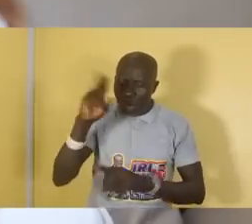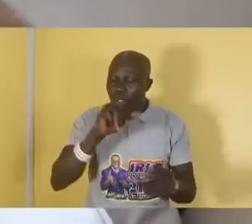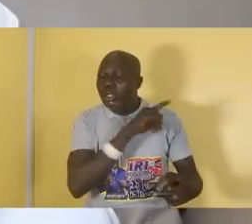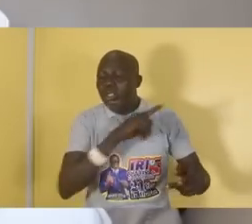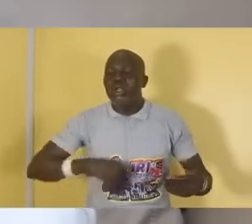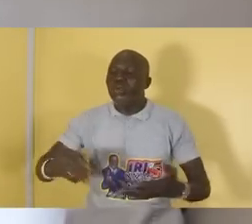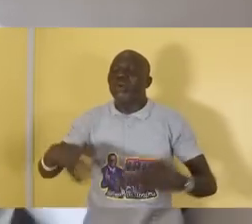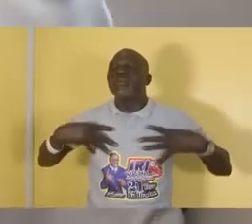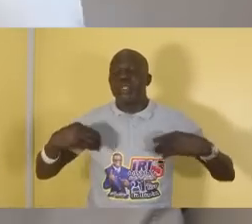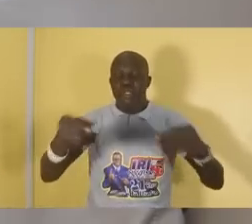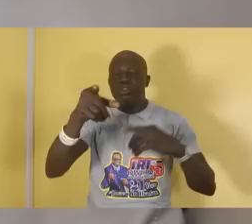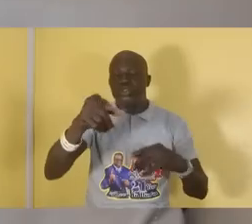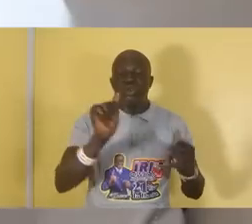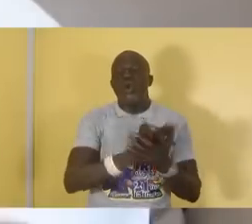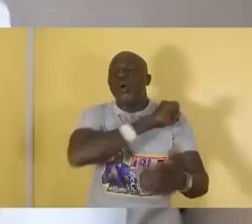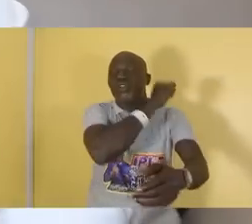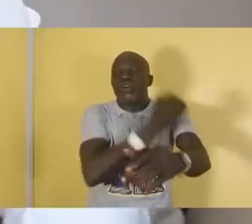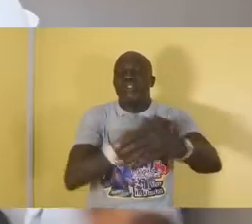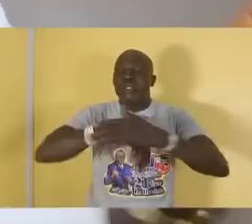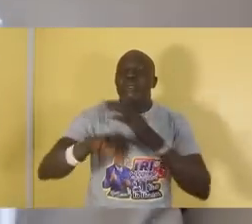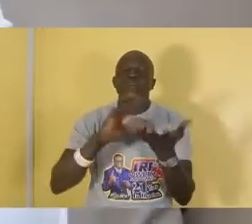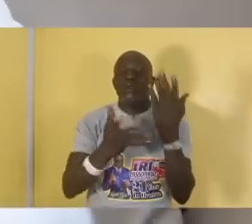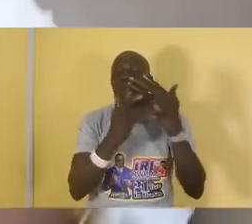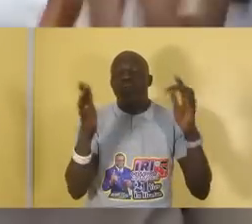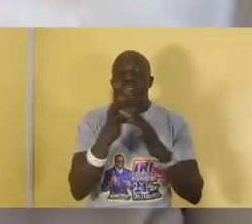you don't want to eat.